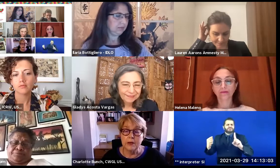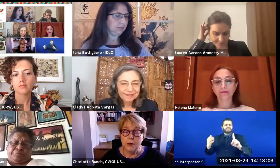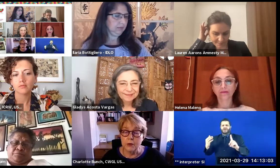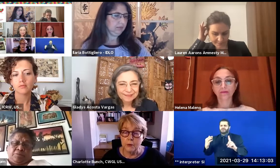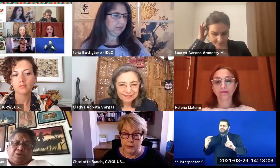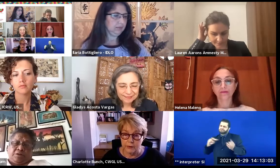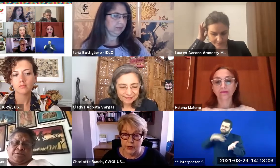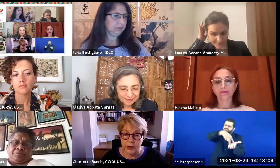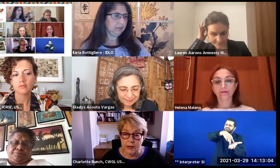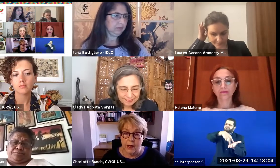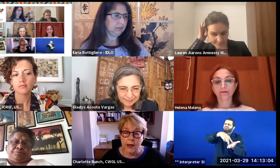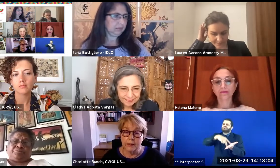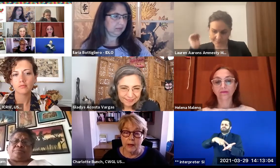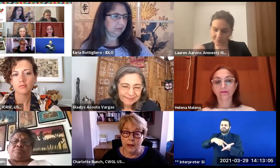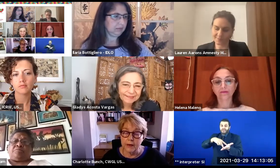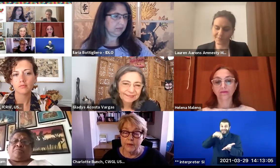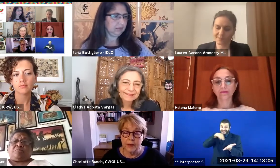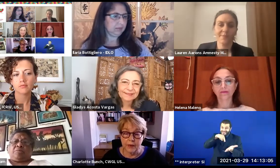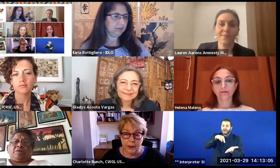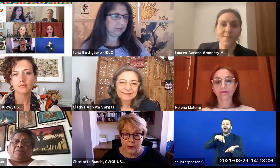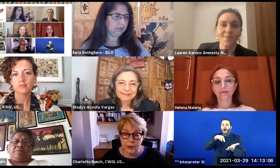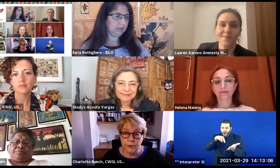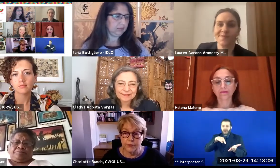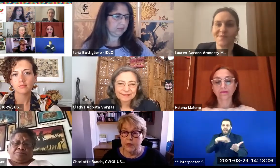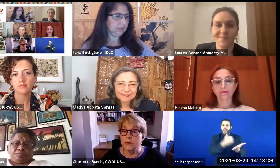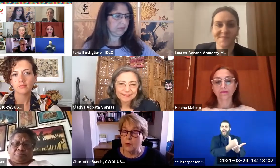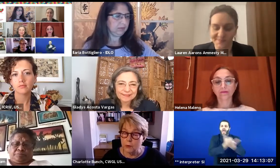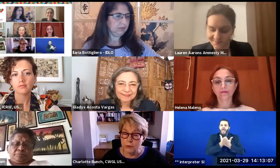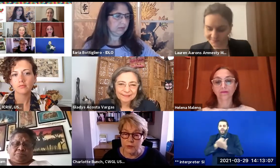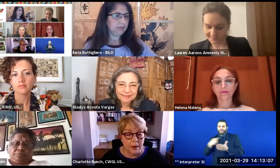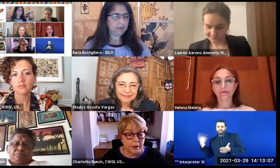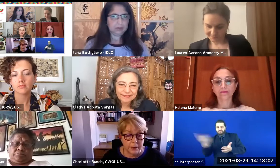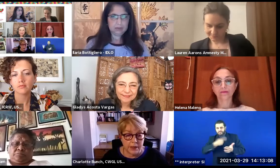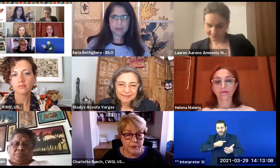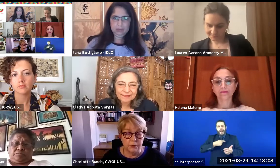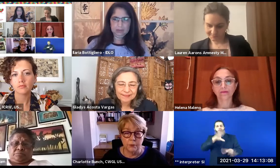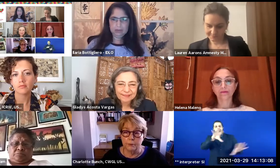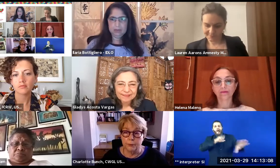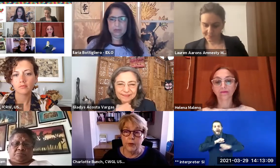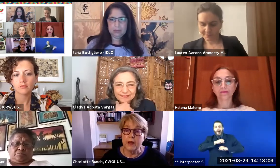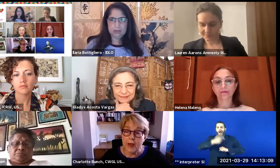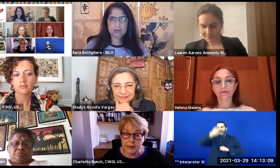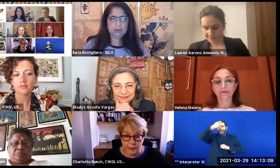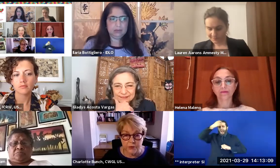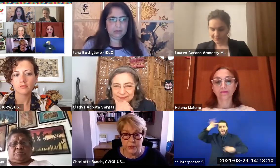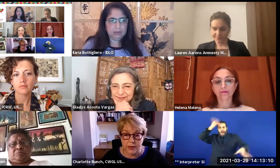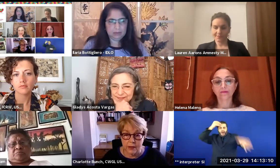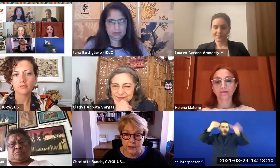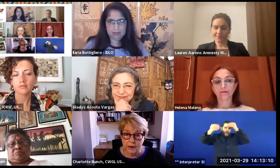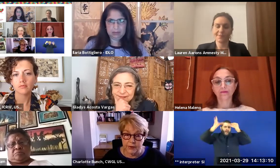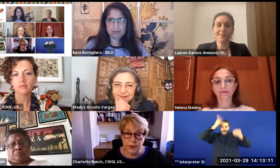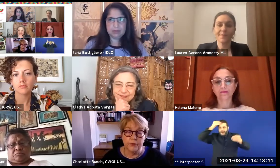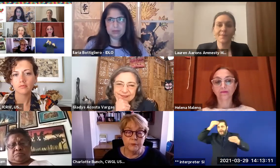but need a new energy. And I think that youth CSOs need to bring that